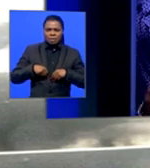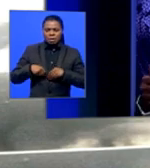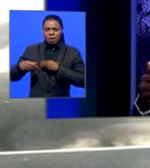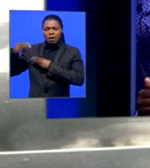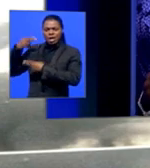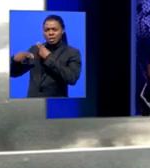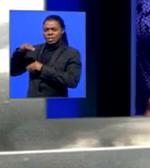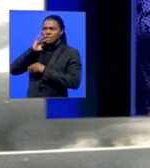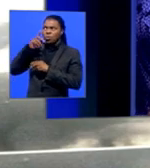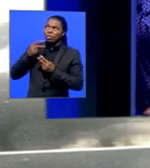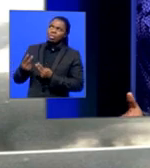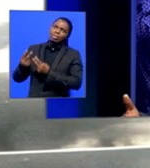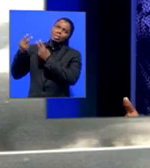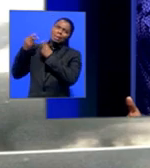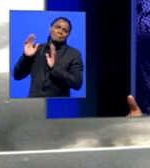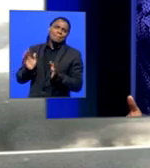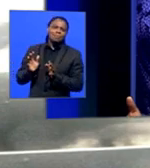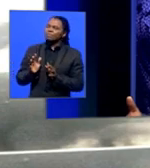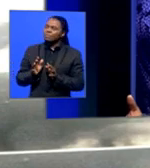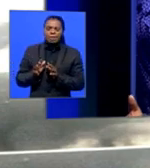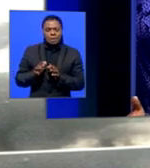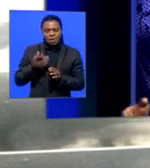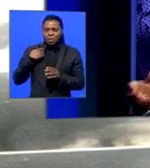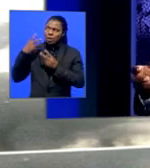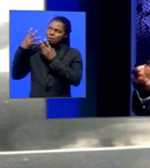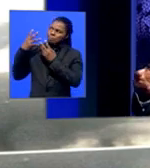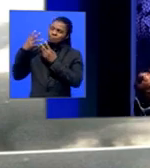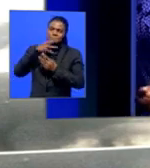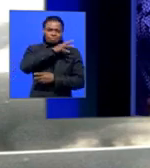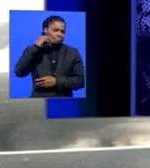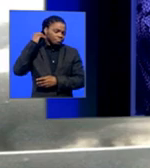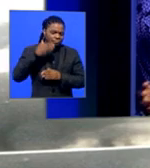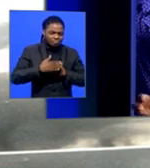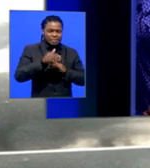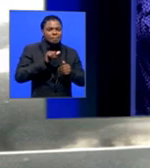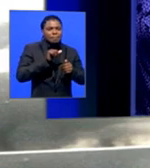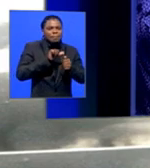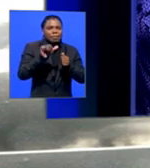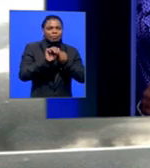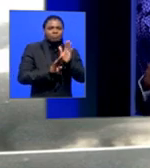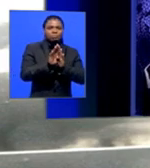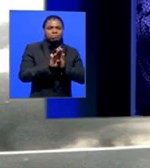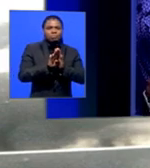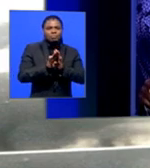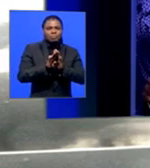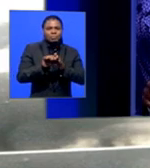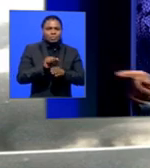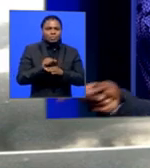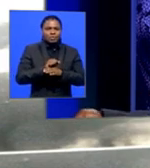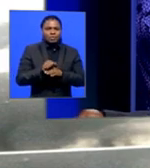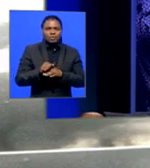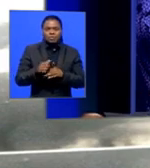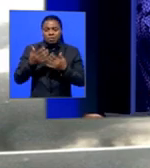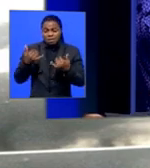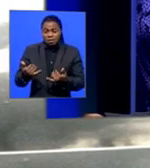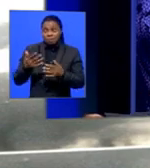is not just about us going back. The best practice, what is best practice? You know, and then Never it has happened that we become part of the globe